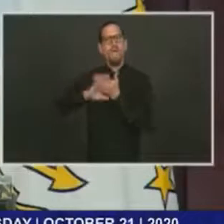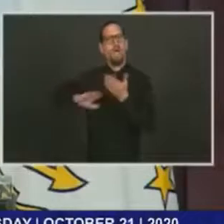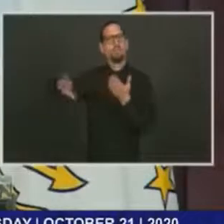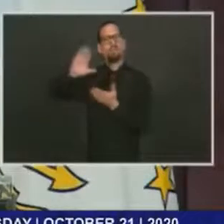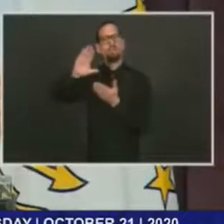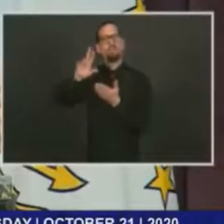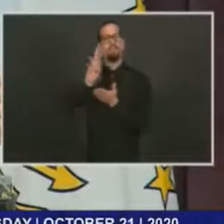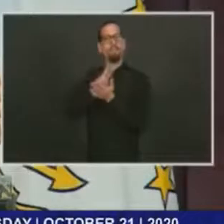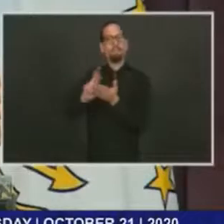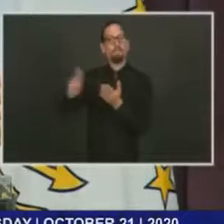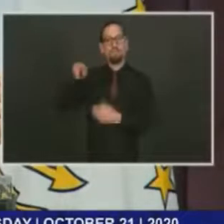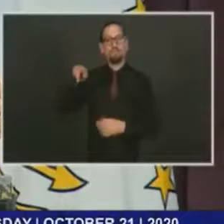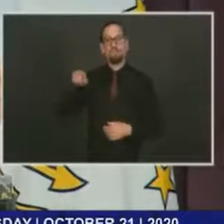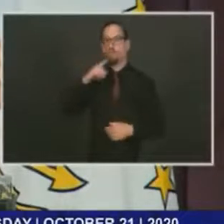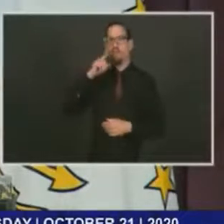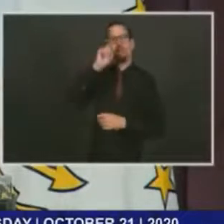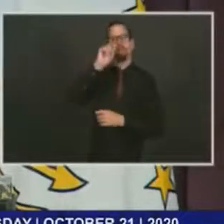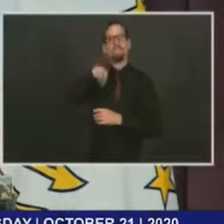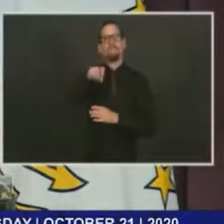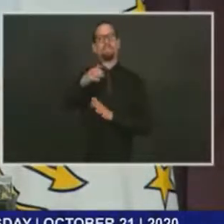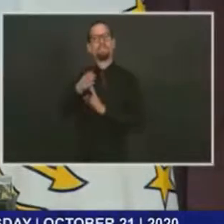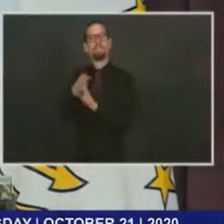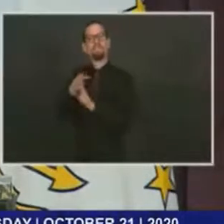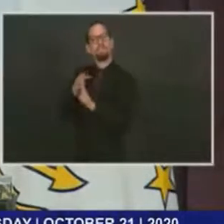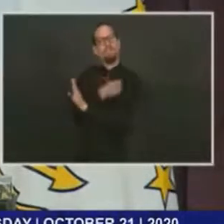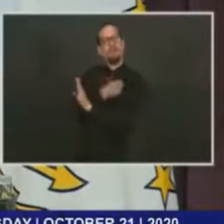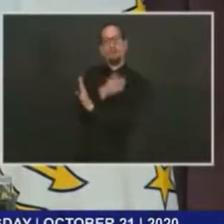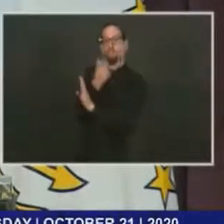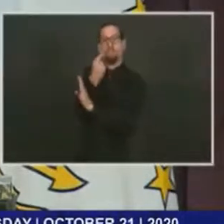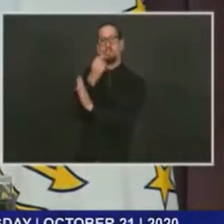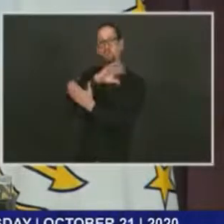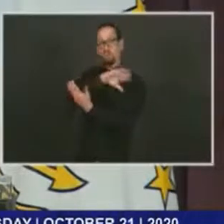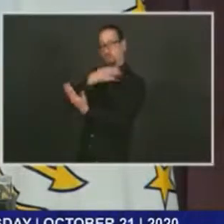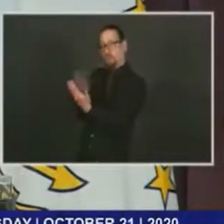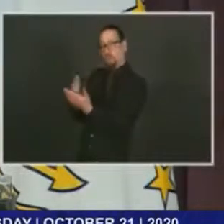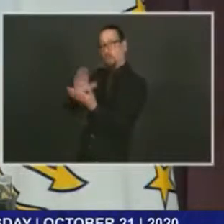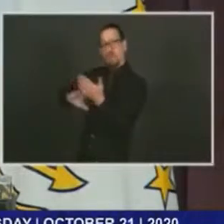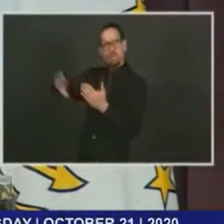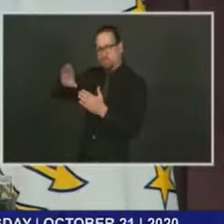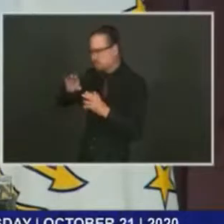quarantine for 14 days before coming back to campus.